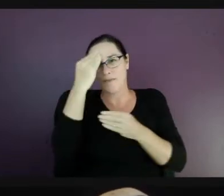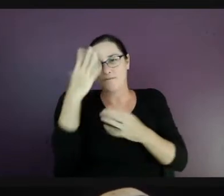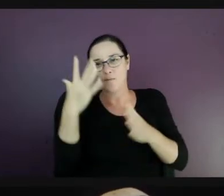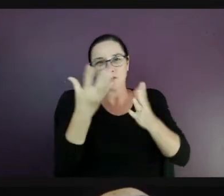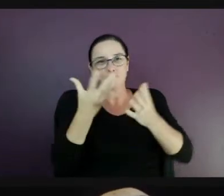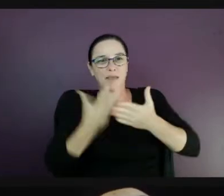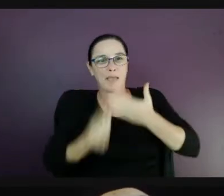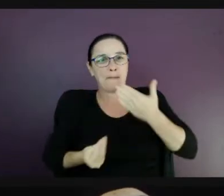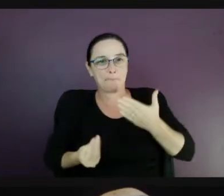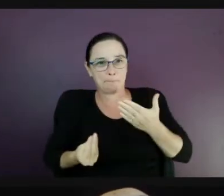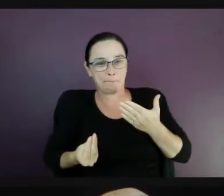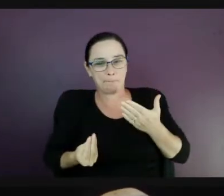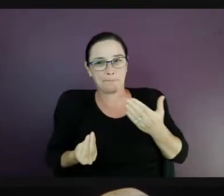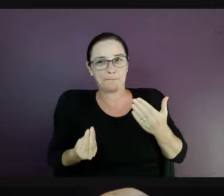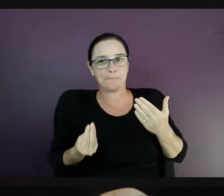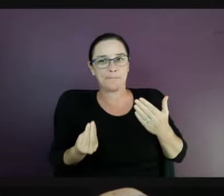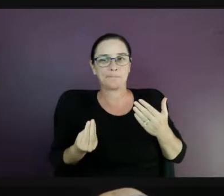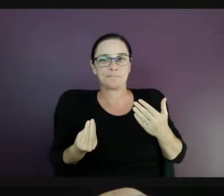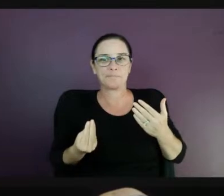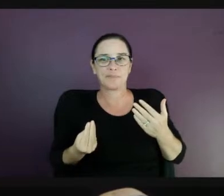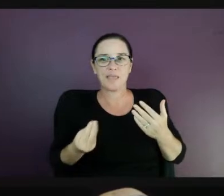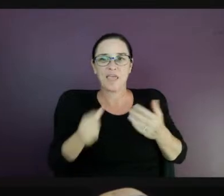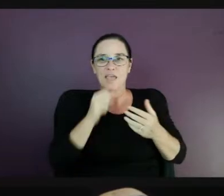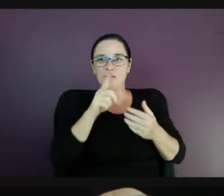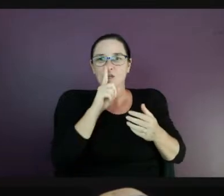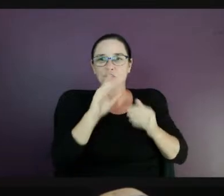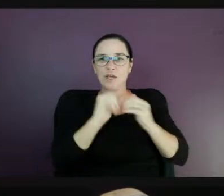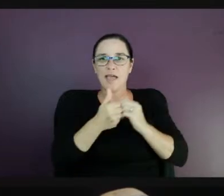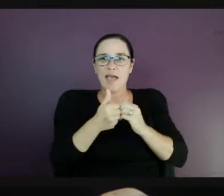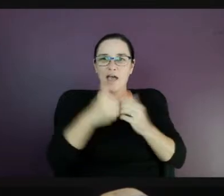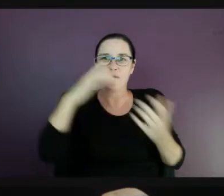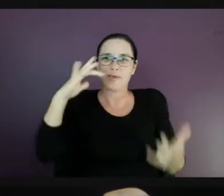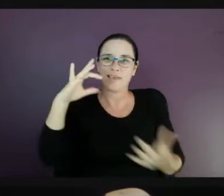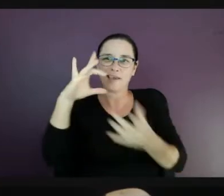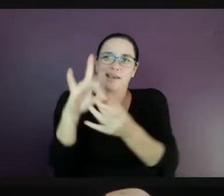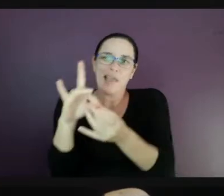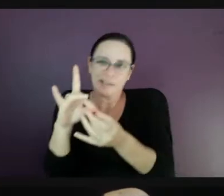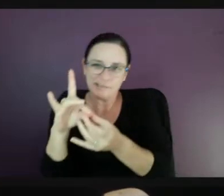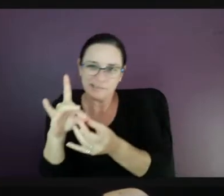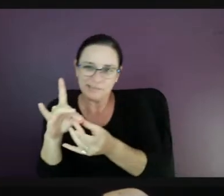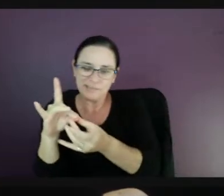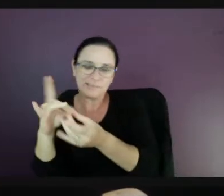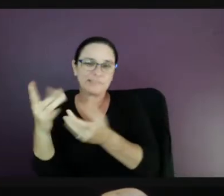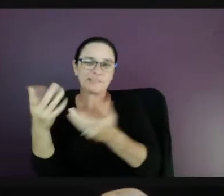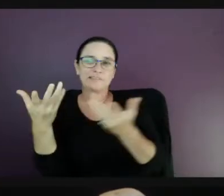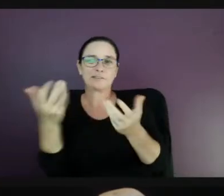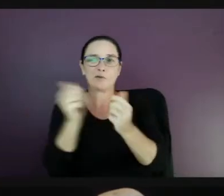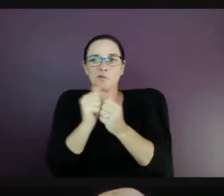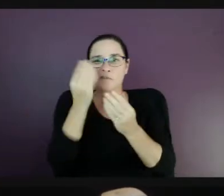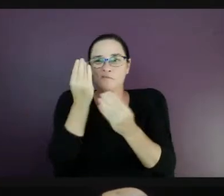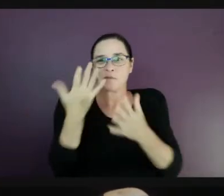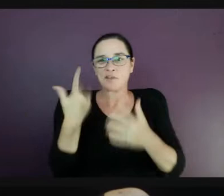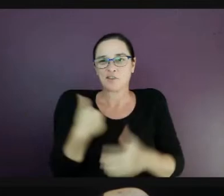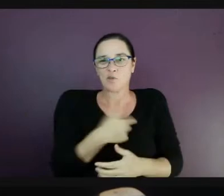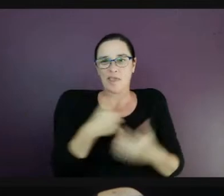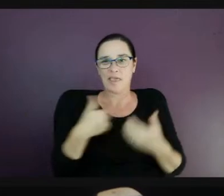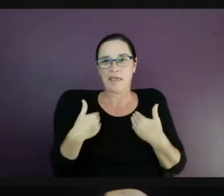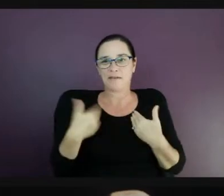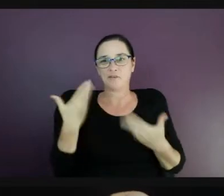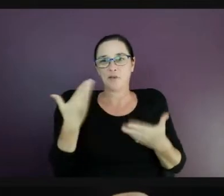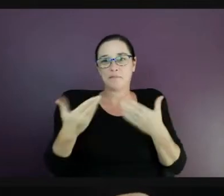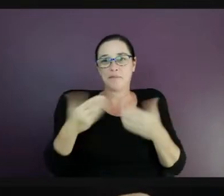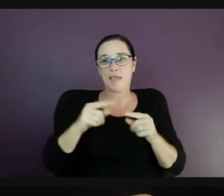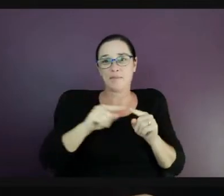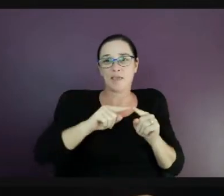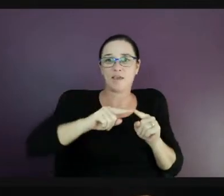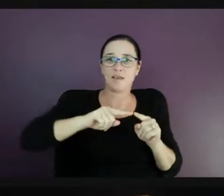here. It's not quite clear how you connect this data to that. You probably can't so easily with what we see on screen here. So maybe